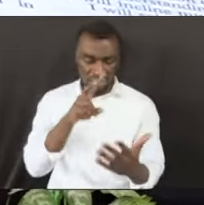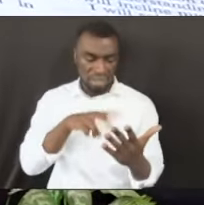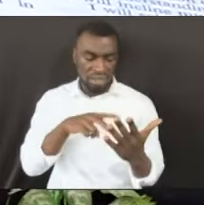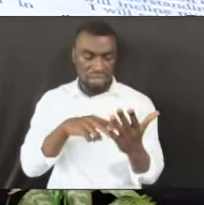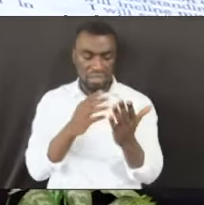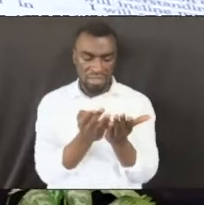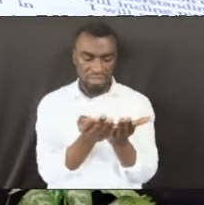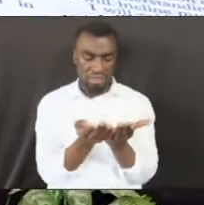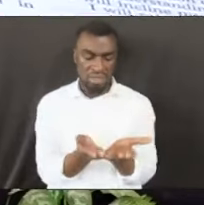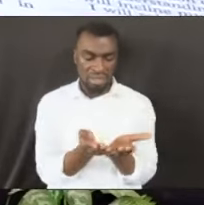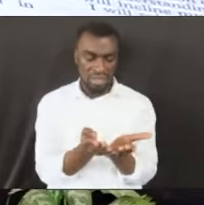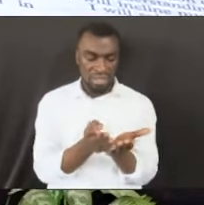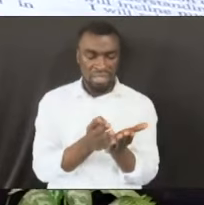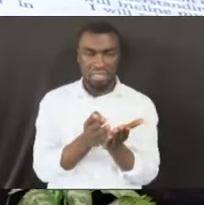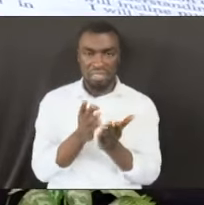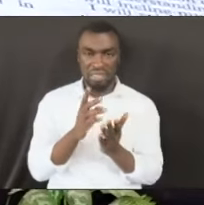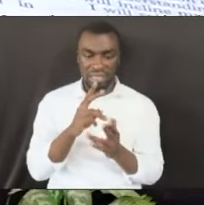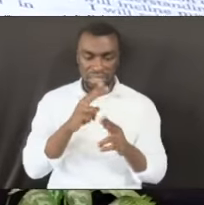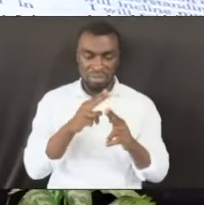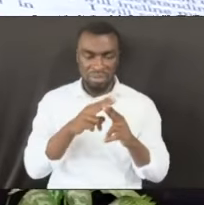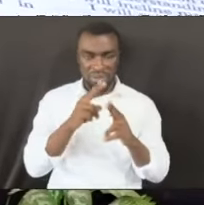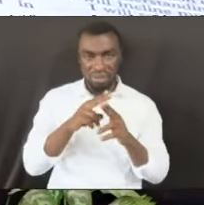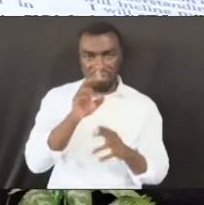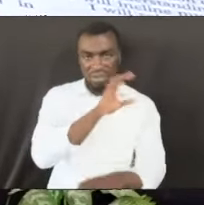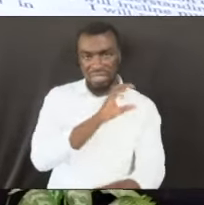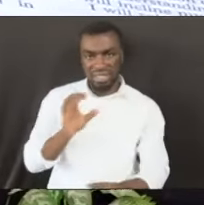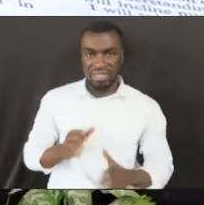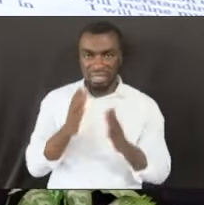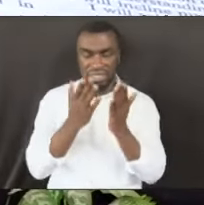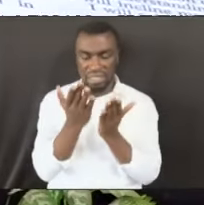86, paragraph